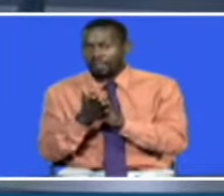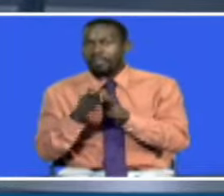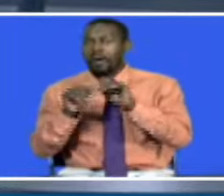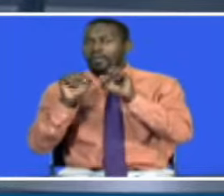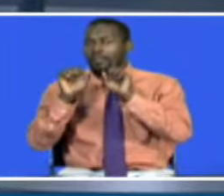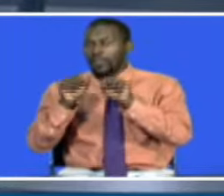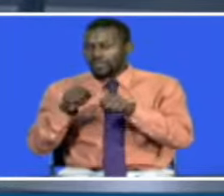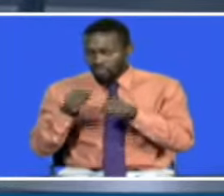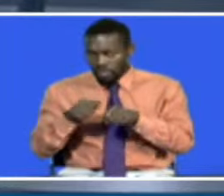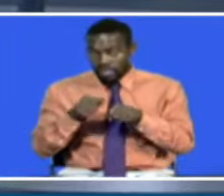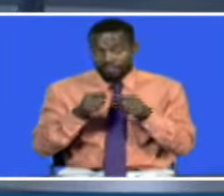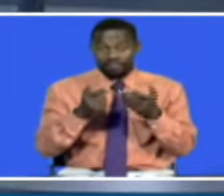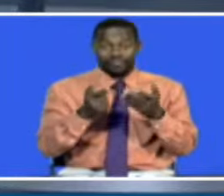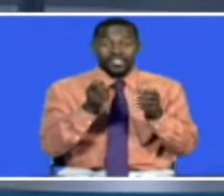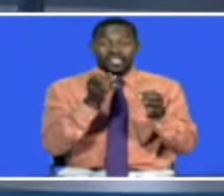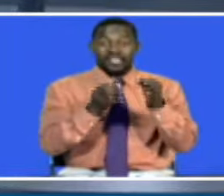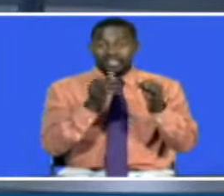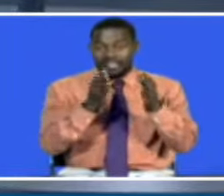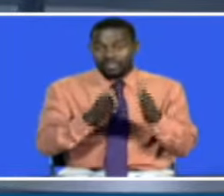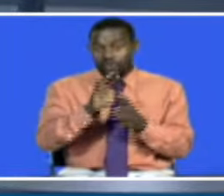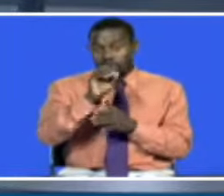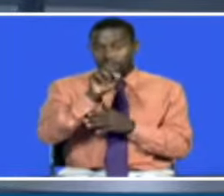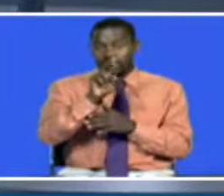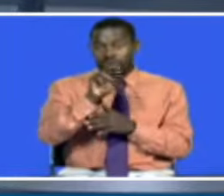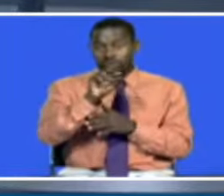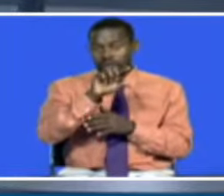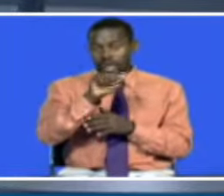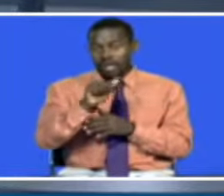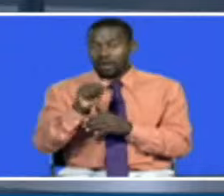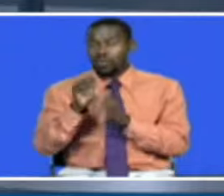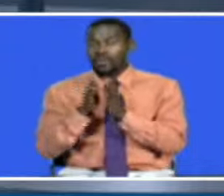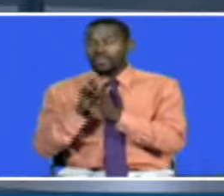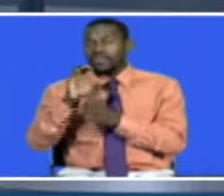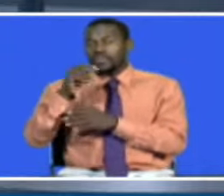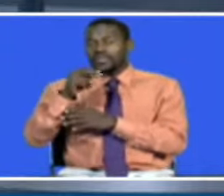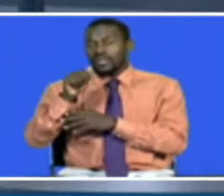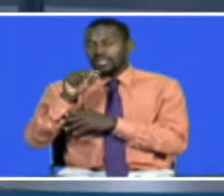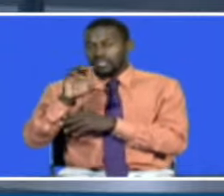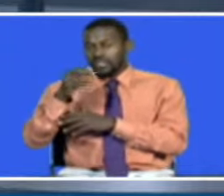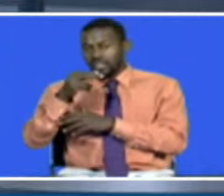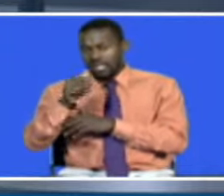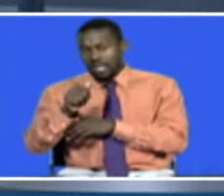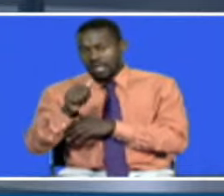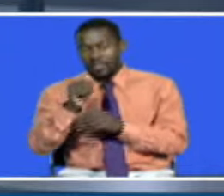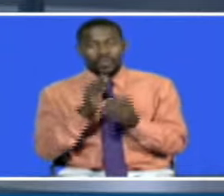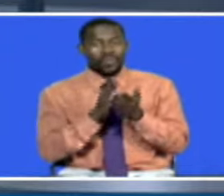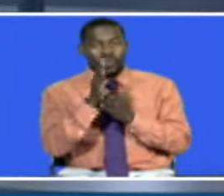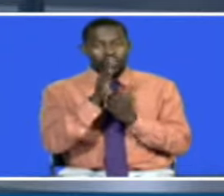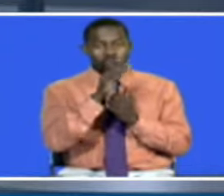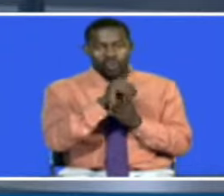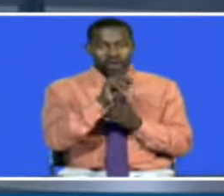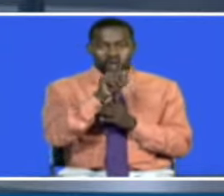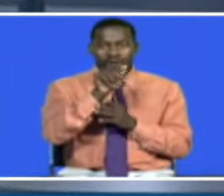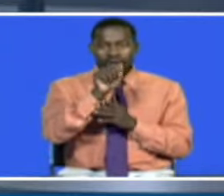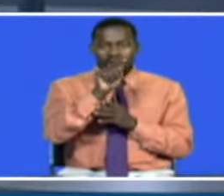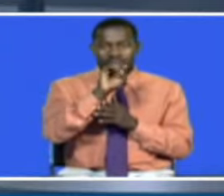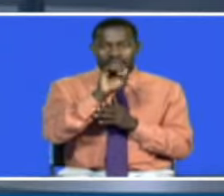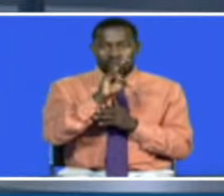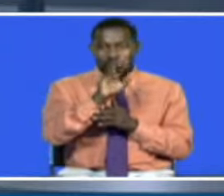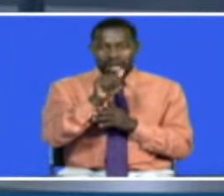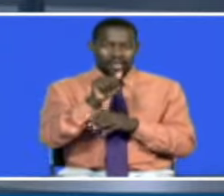Justices Kanyi Kimondo, George Odunga and Chacha Mwita, in a constitutional petition filed by Katiba Institute and